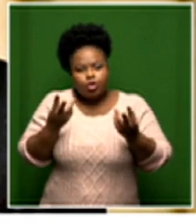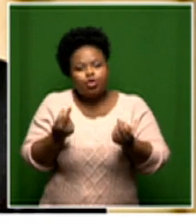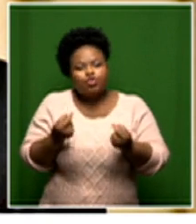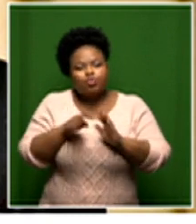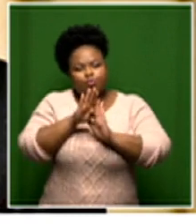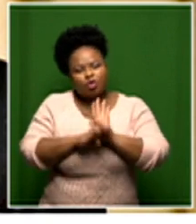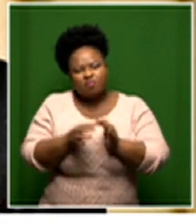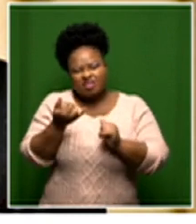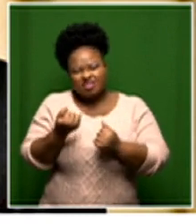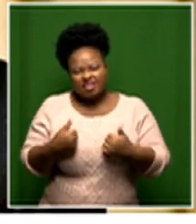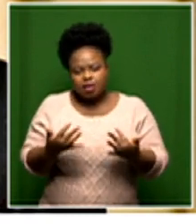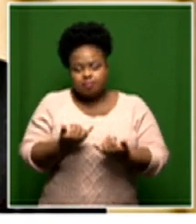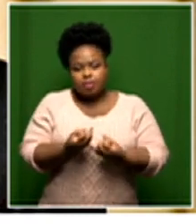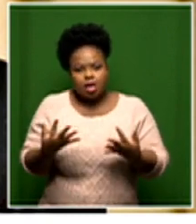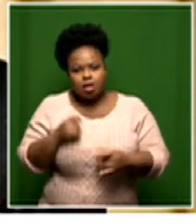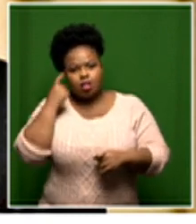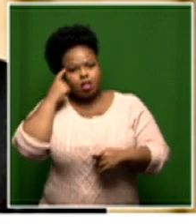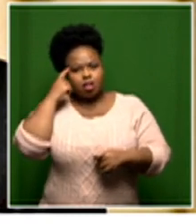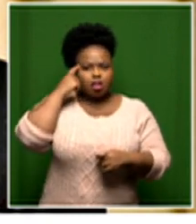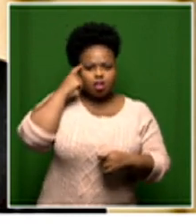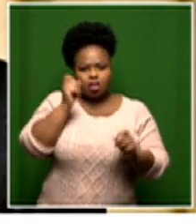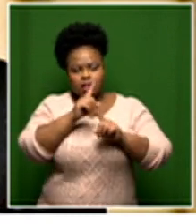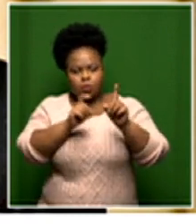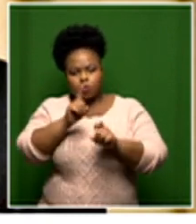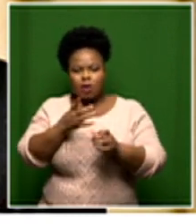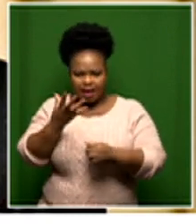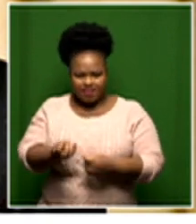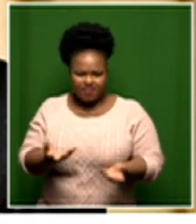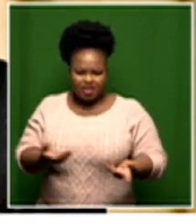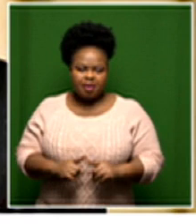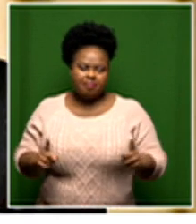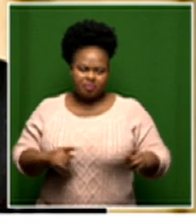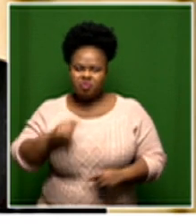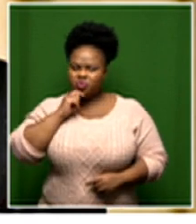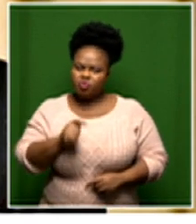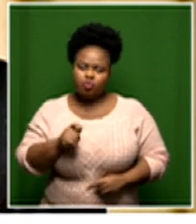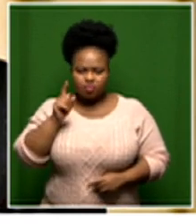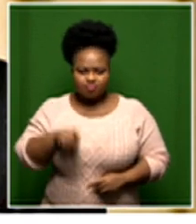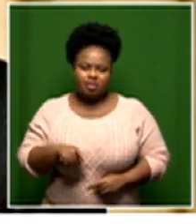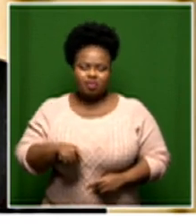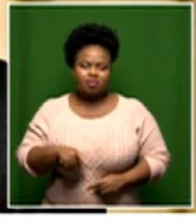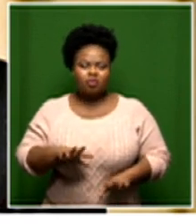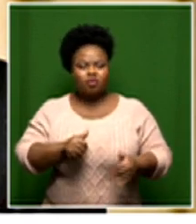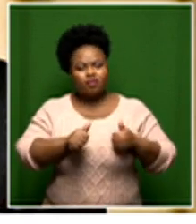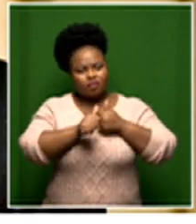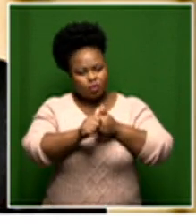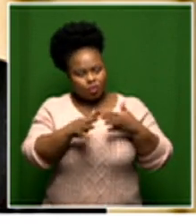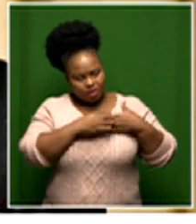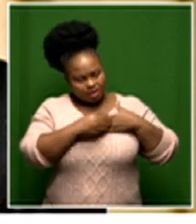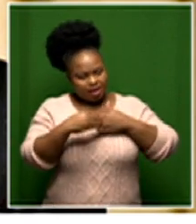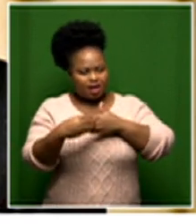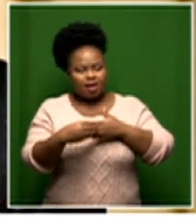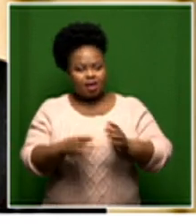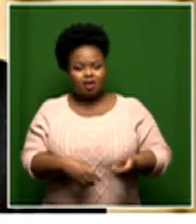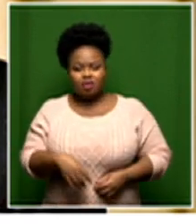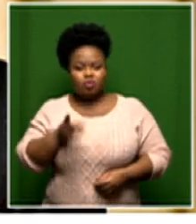why it's raising so many questions. But at the end of the day, we have to go by what is the guide, which is based